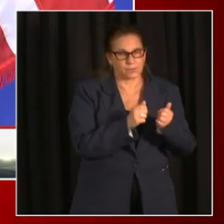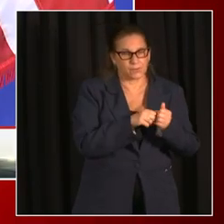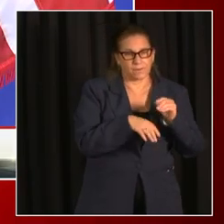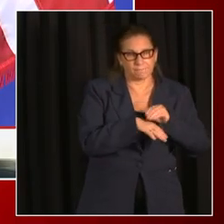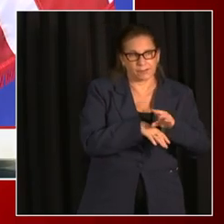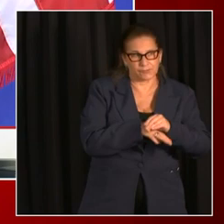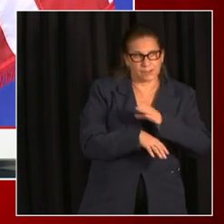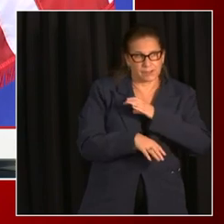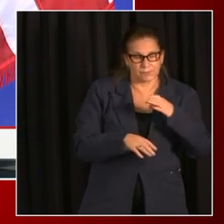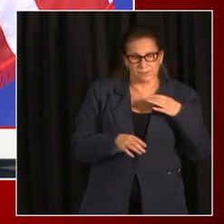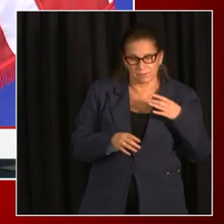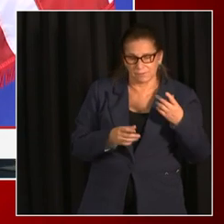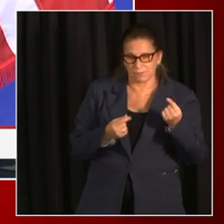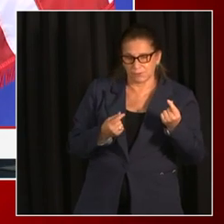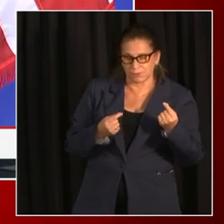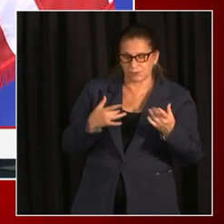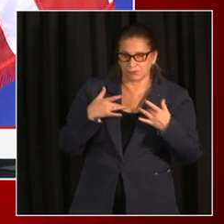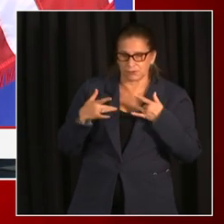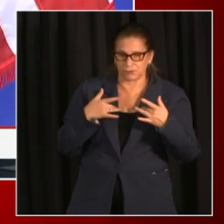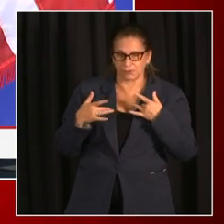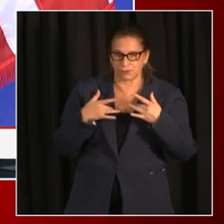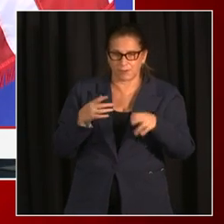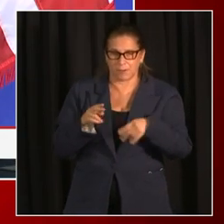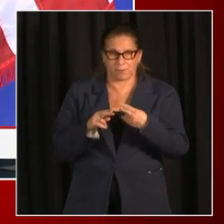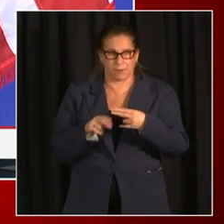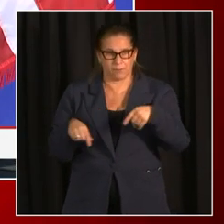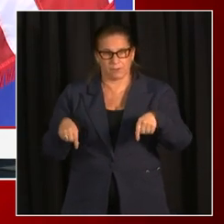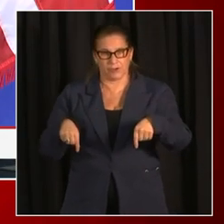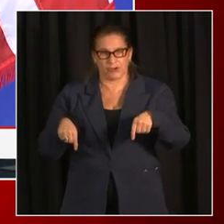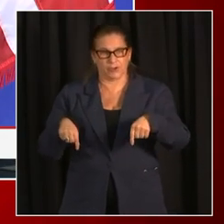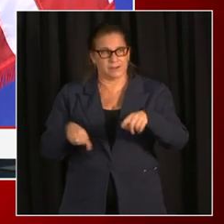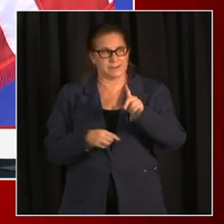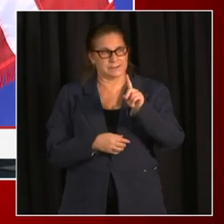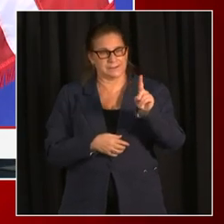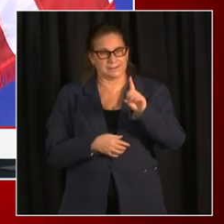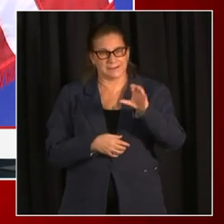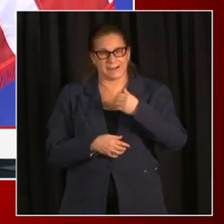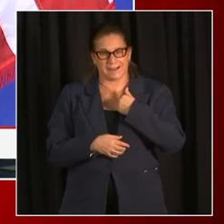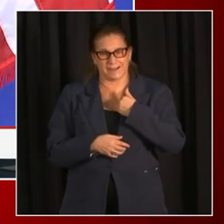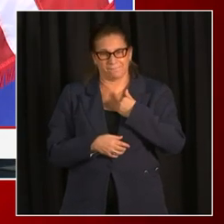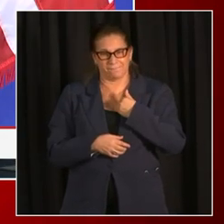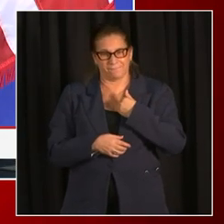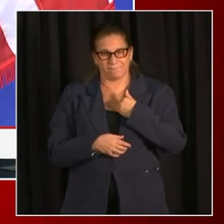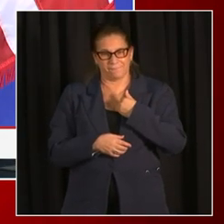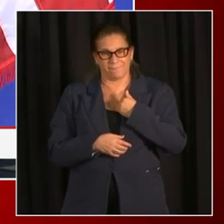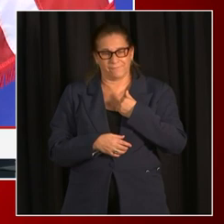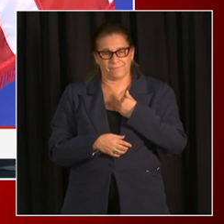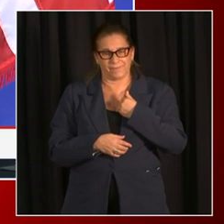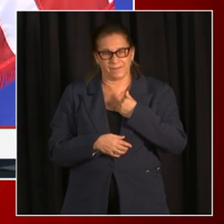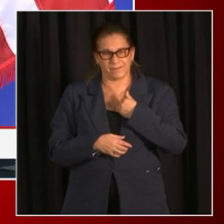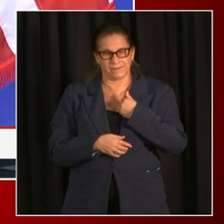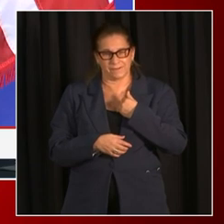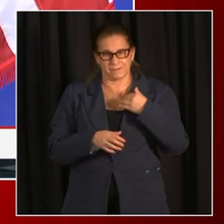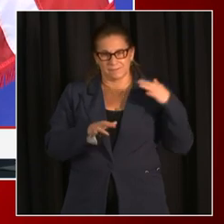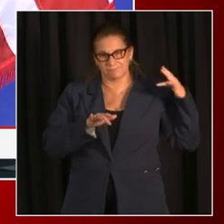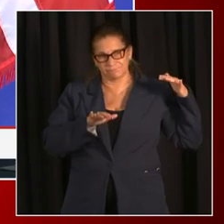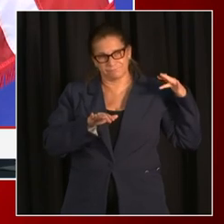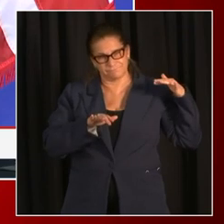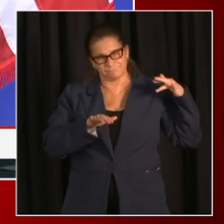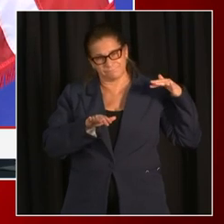him the concerns that the district has. I was assured then that they